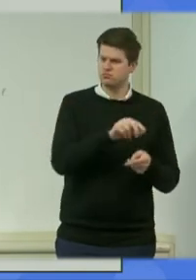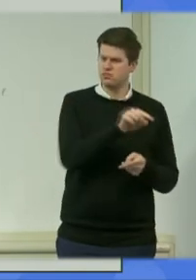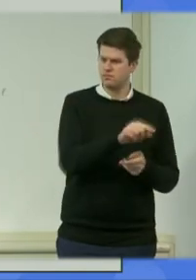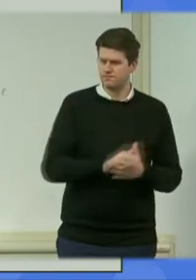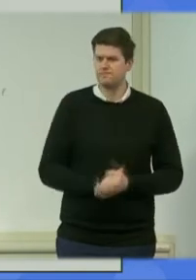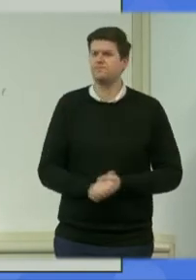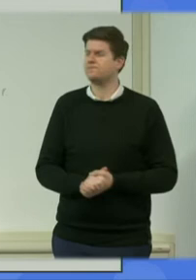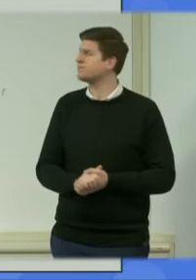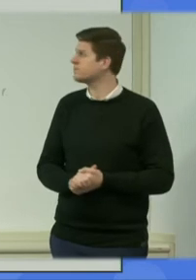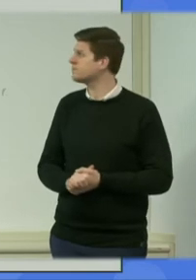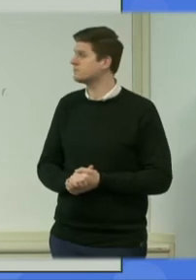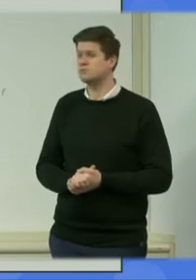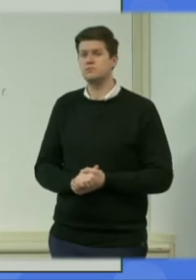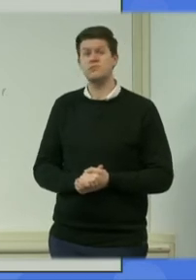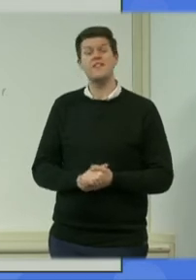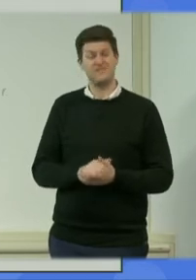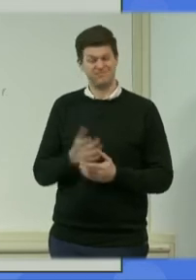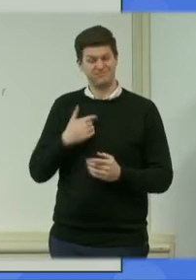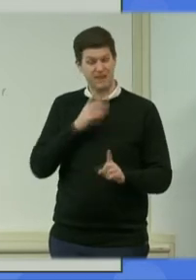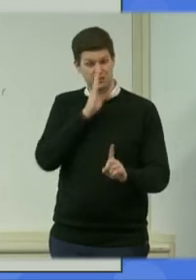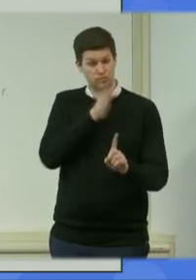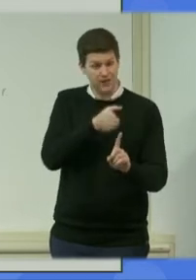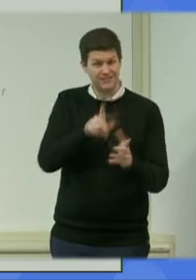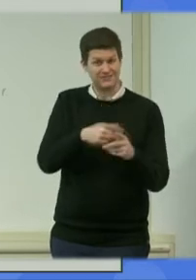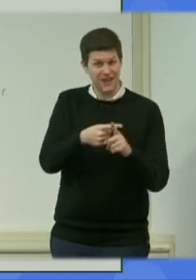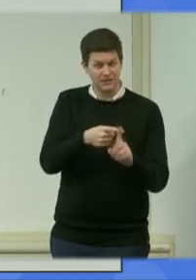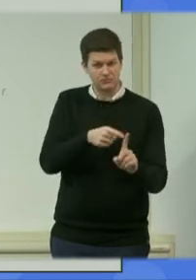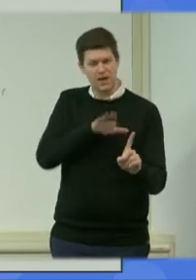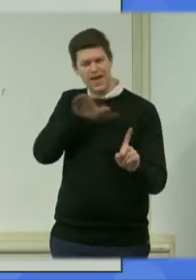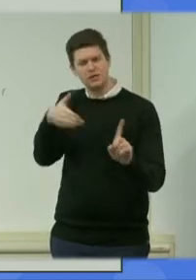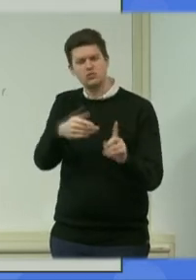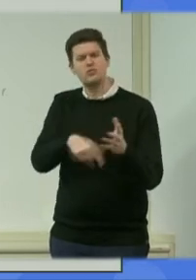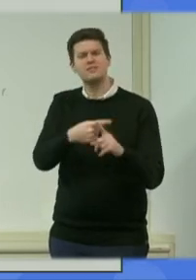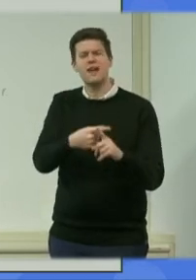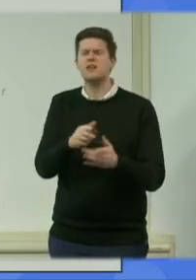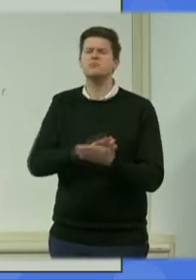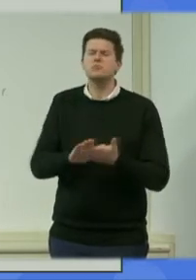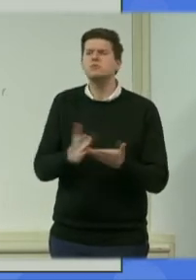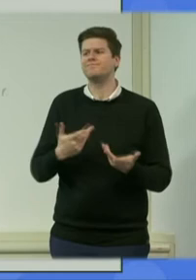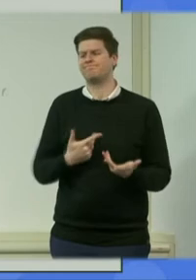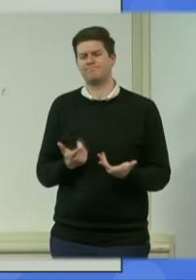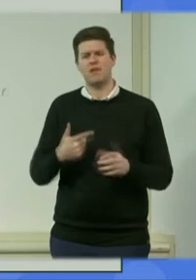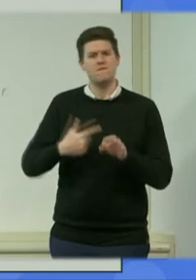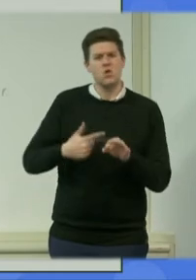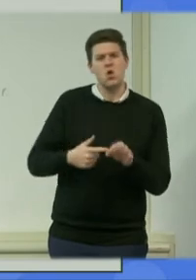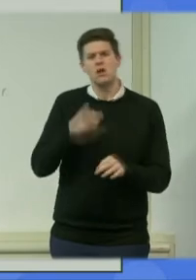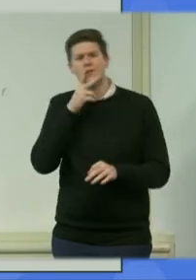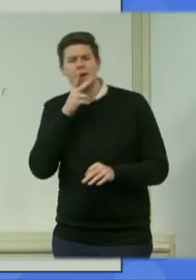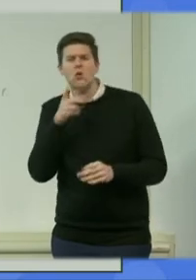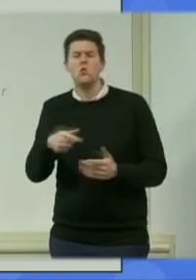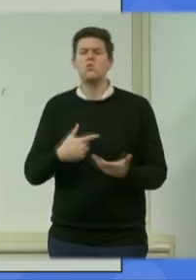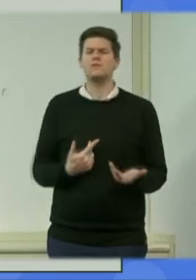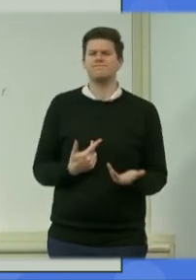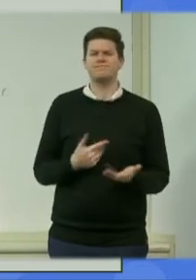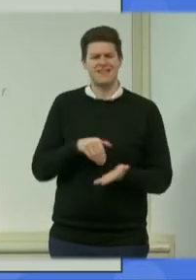If you focus on indirect taxes, so that's VAT, fuel duty, alcohol and tobacco, you can see it's broadly sort